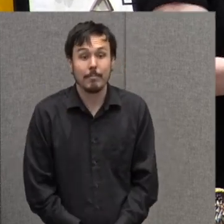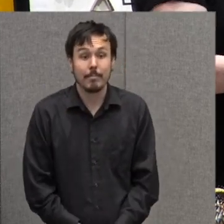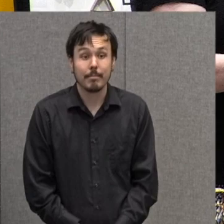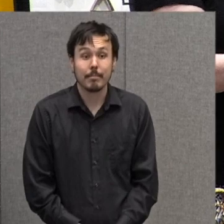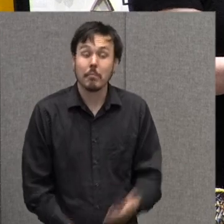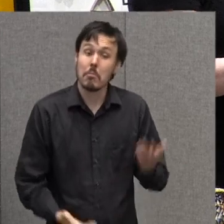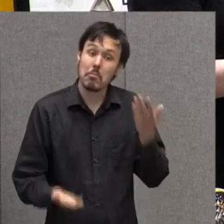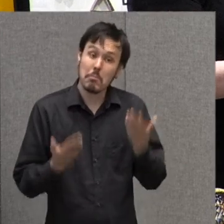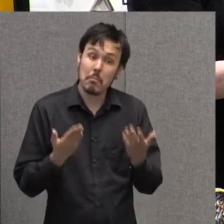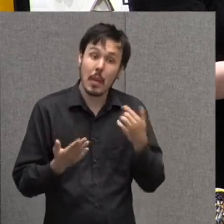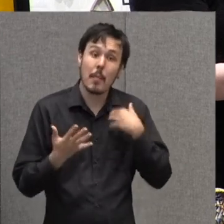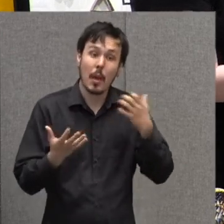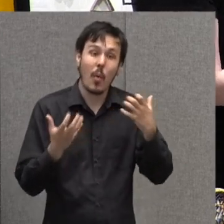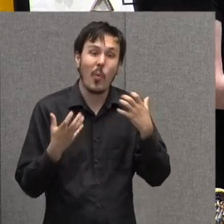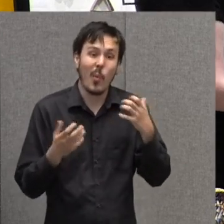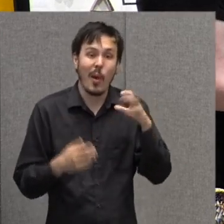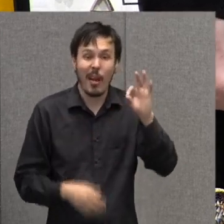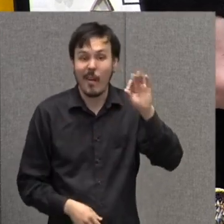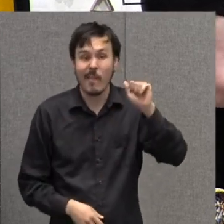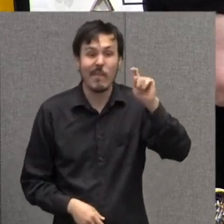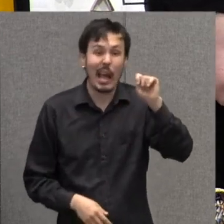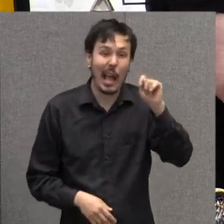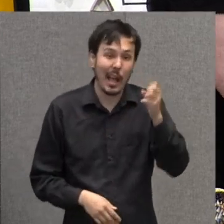Maybe I want some fatter strips.